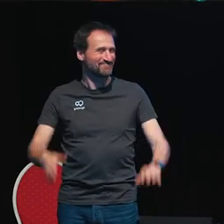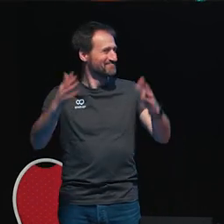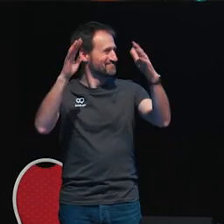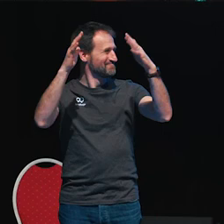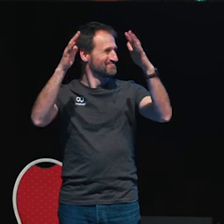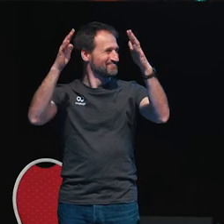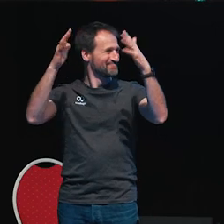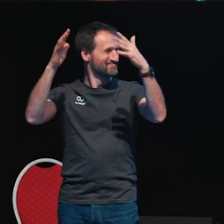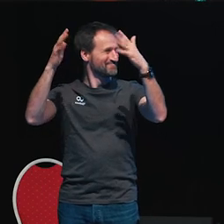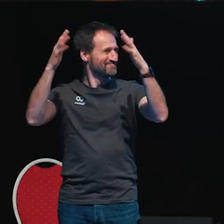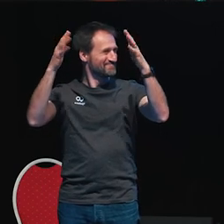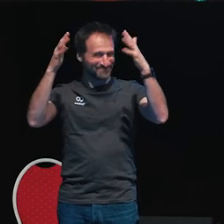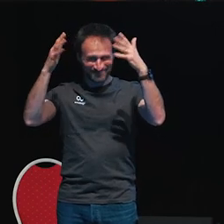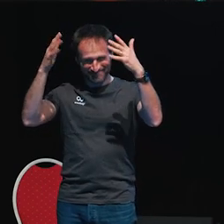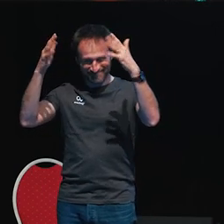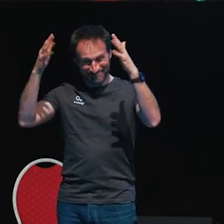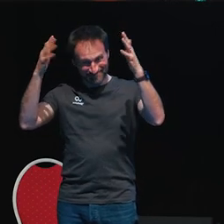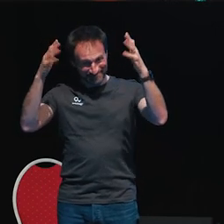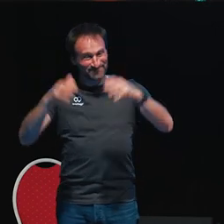What? You did.